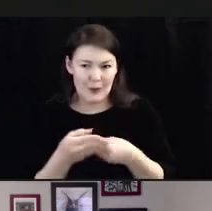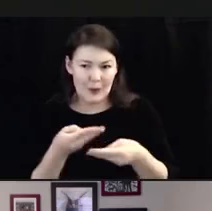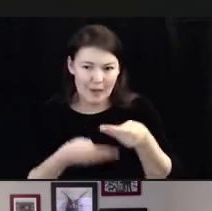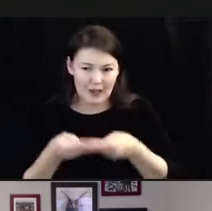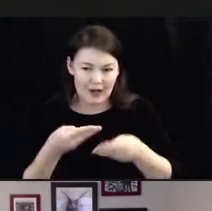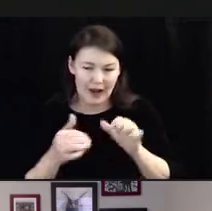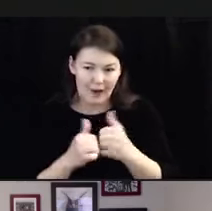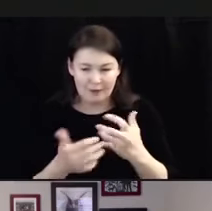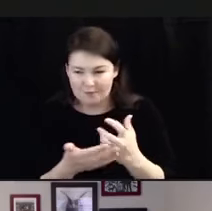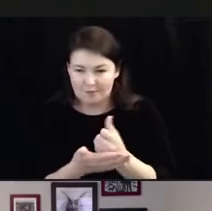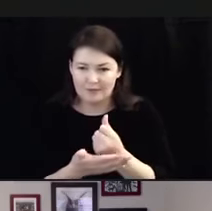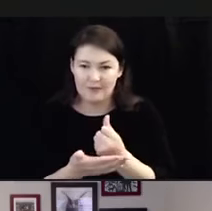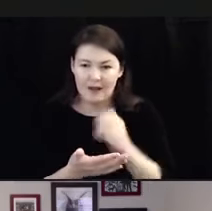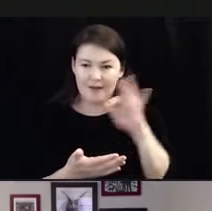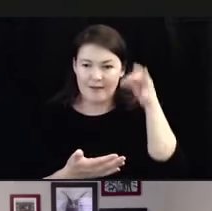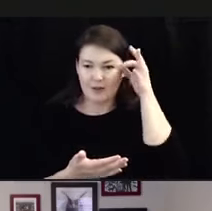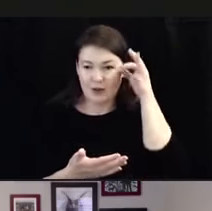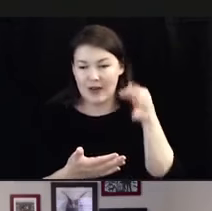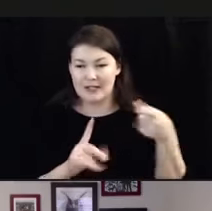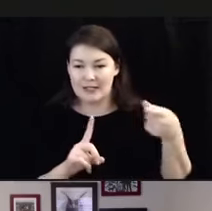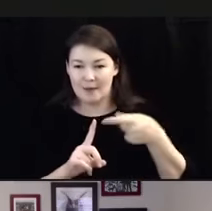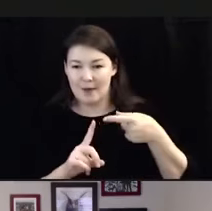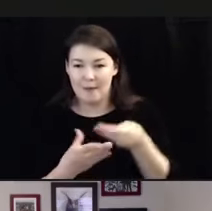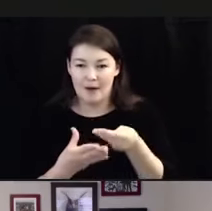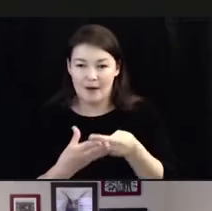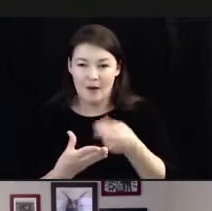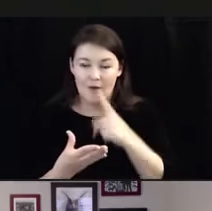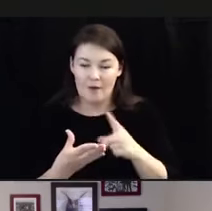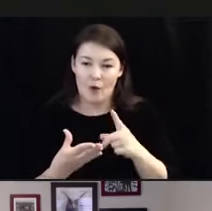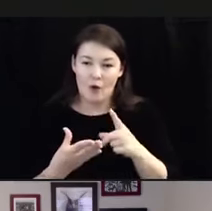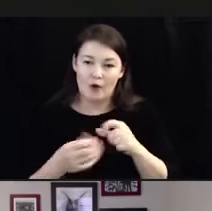you're using federal stimulus money to continue to battle the pandemic? Thank you.